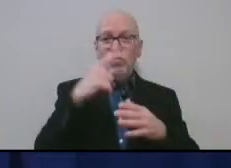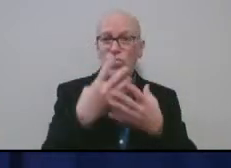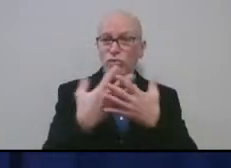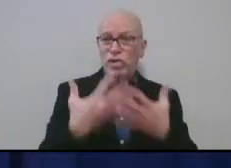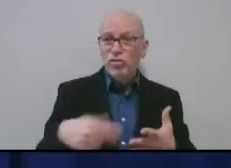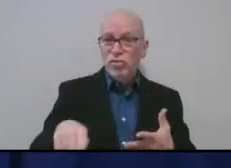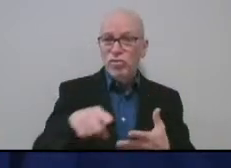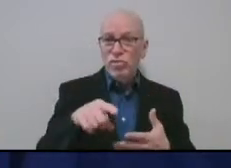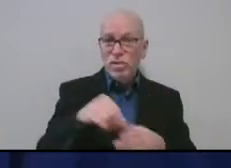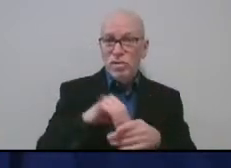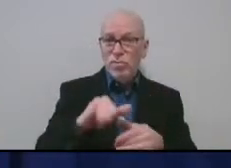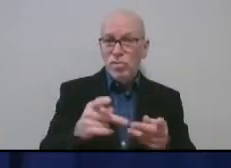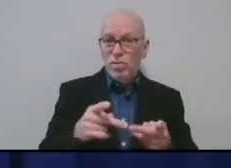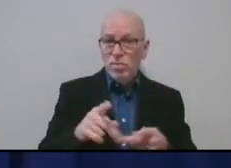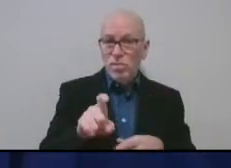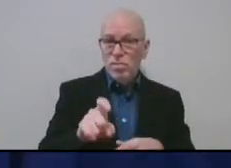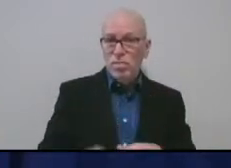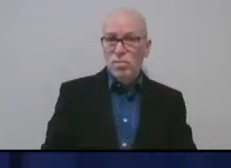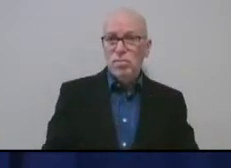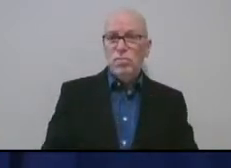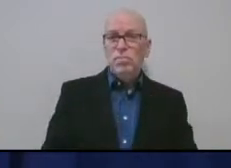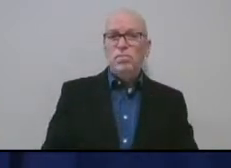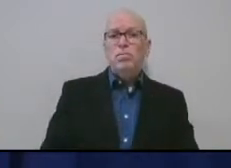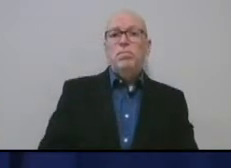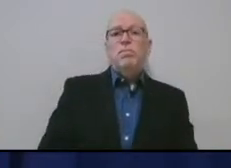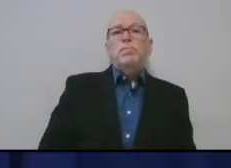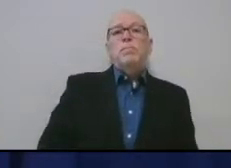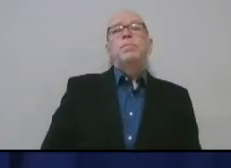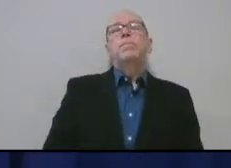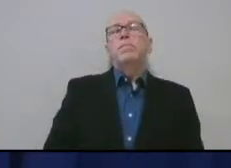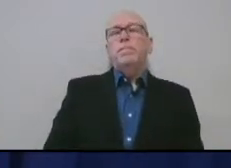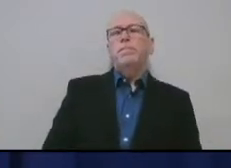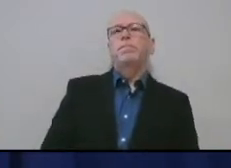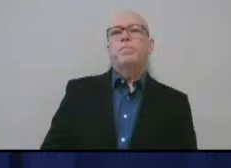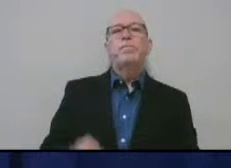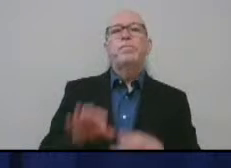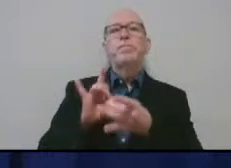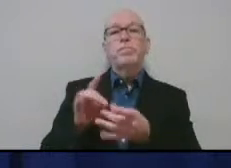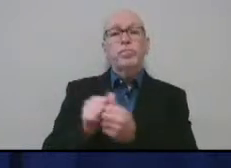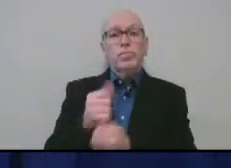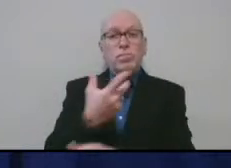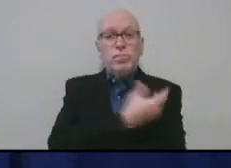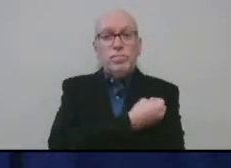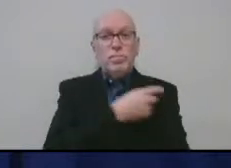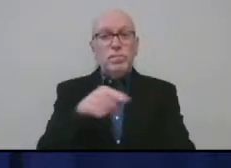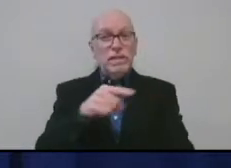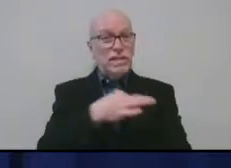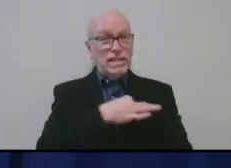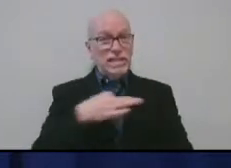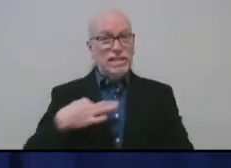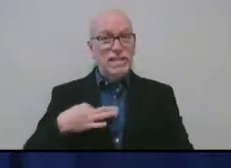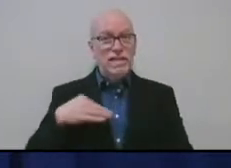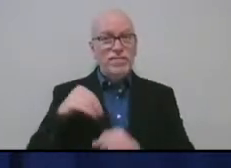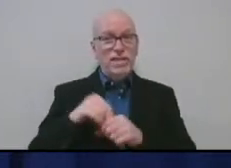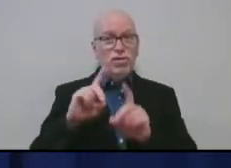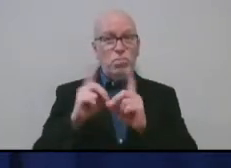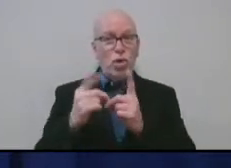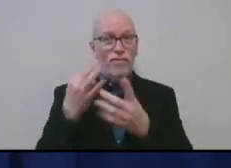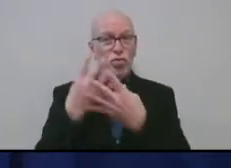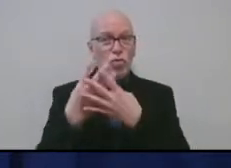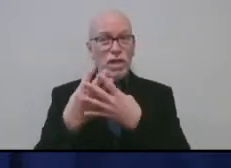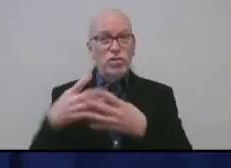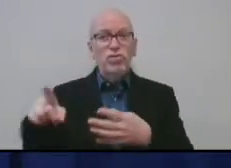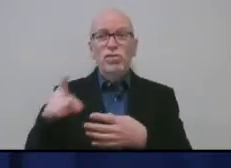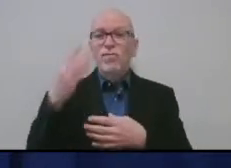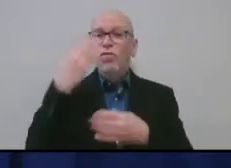facilities currently? So with regards to vaccinating staff in our Department of Corrections, the frontline